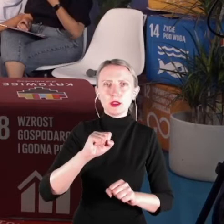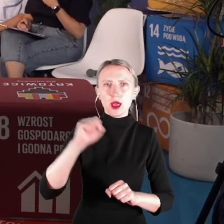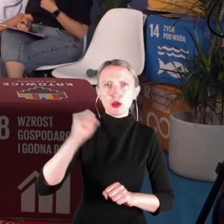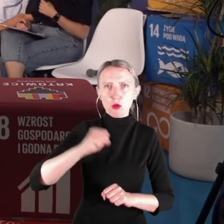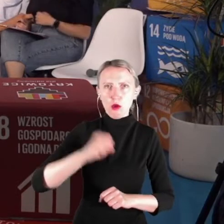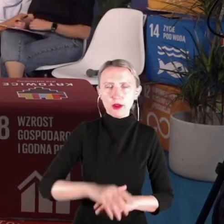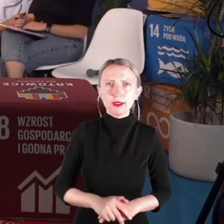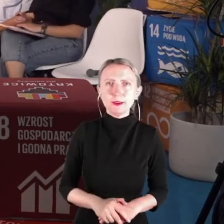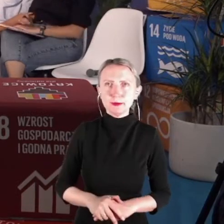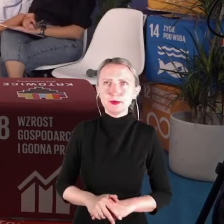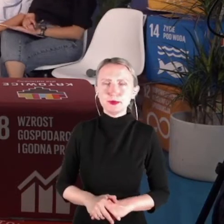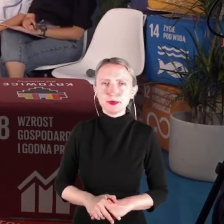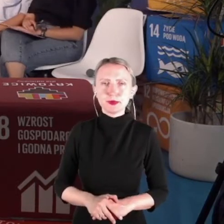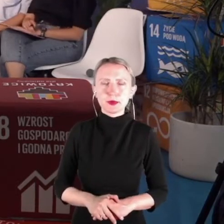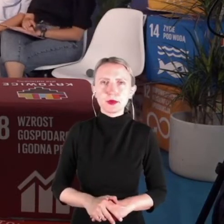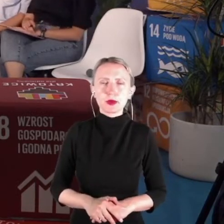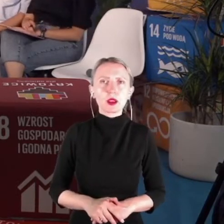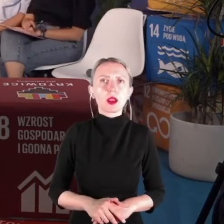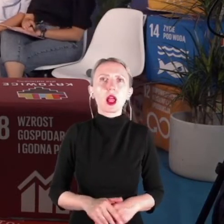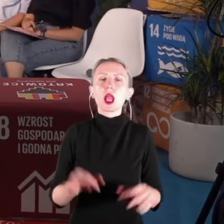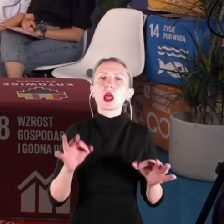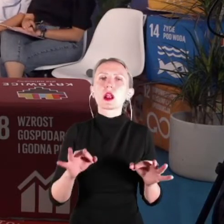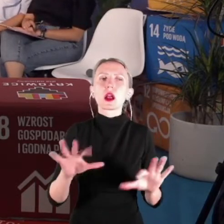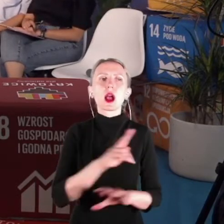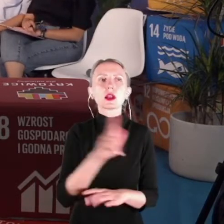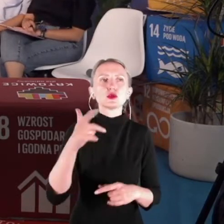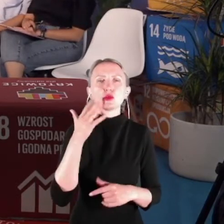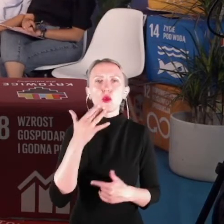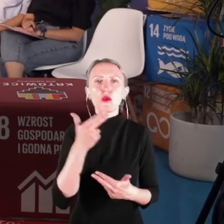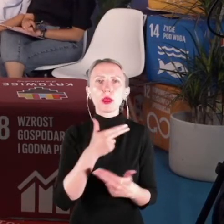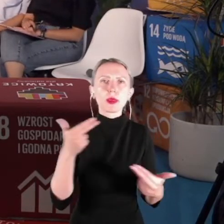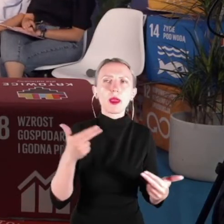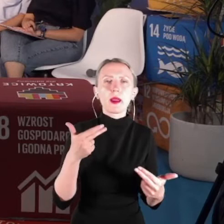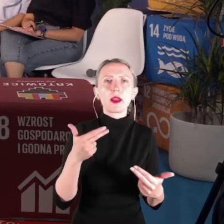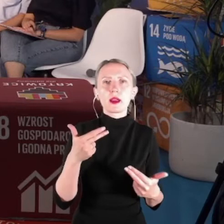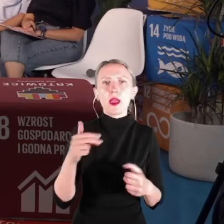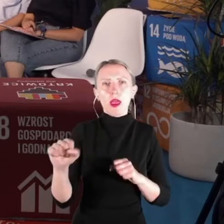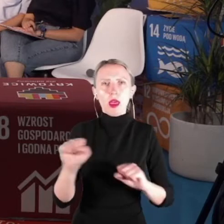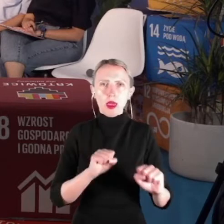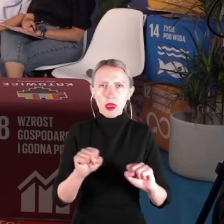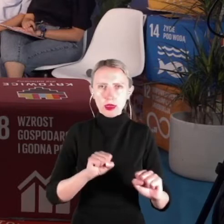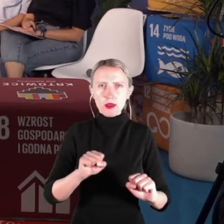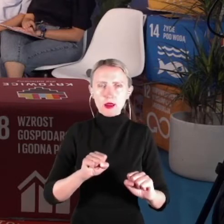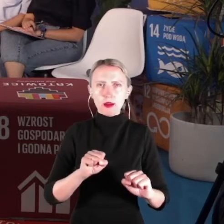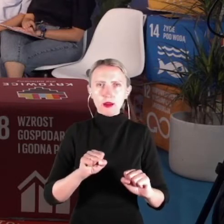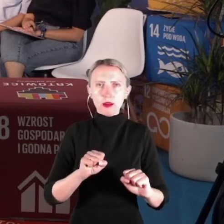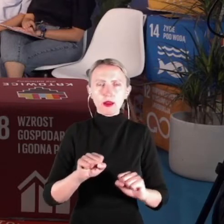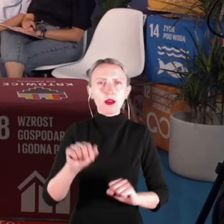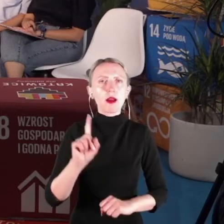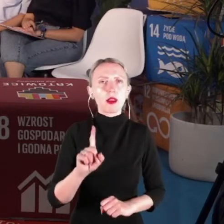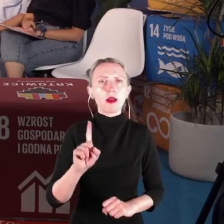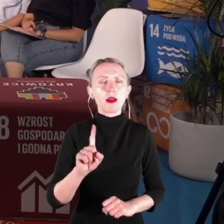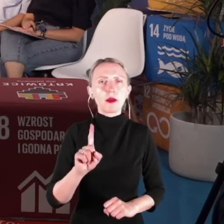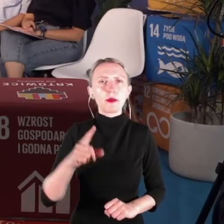the topic of energy on the kind of forefront, but at the same time there is not much attention to the nuclear